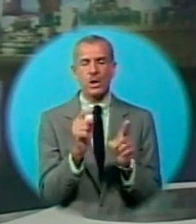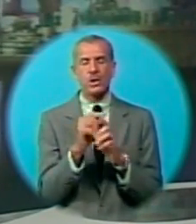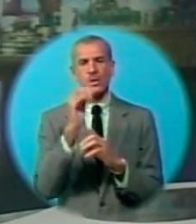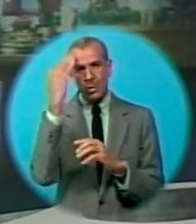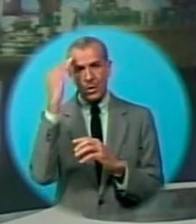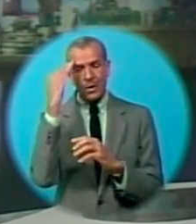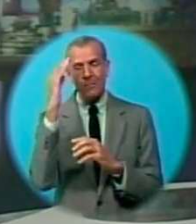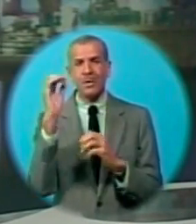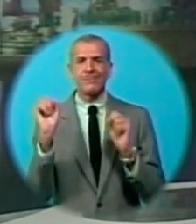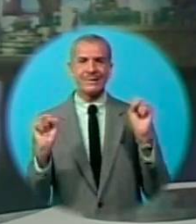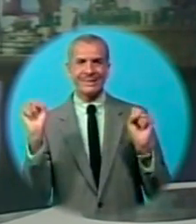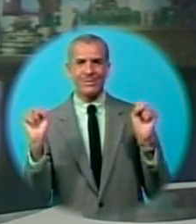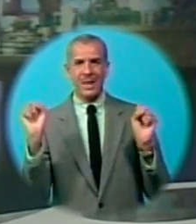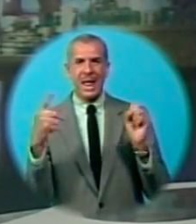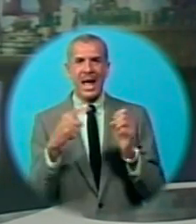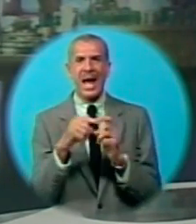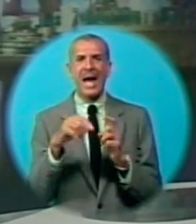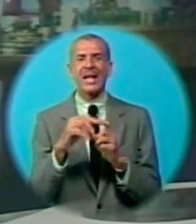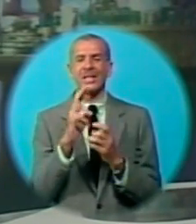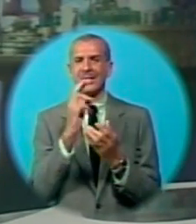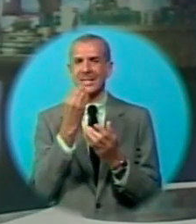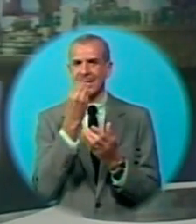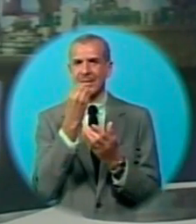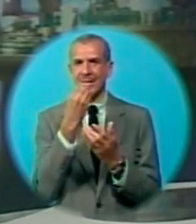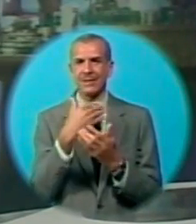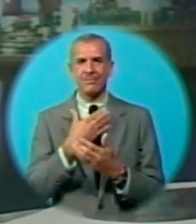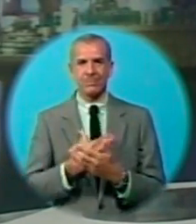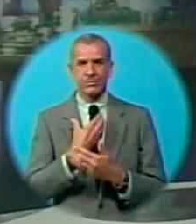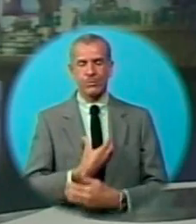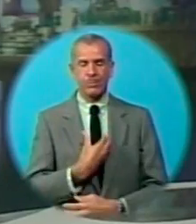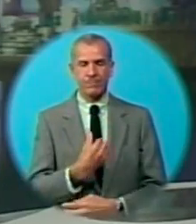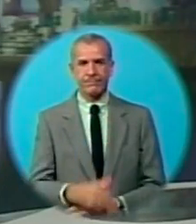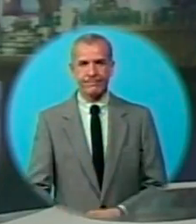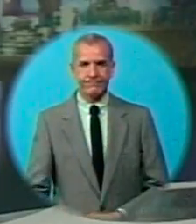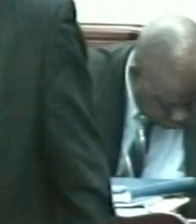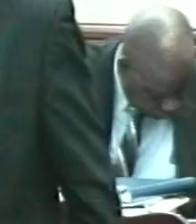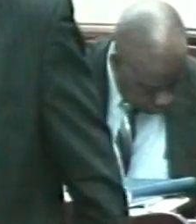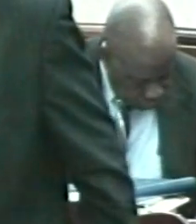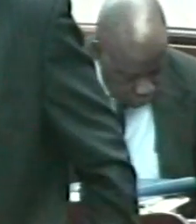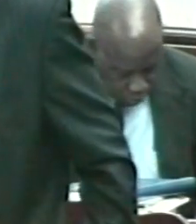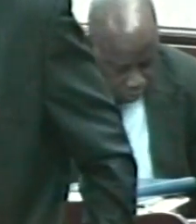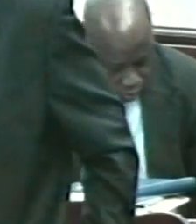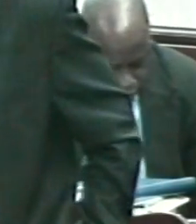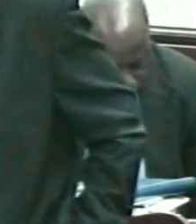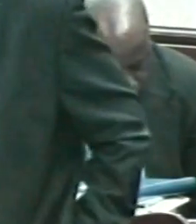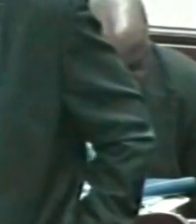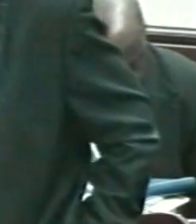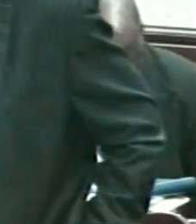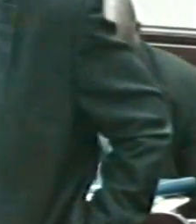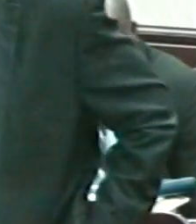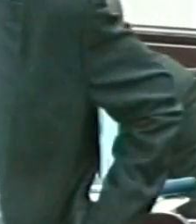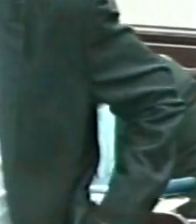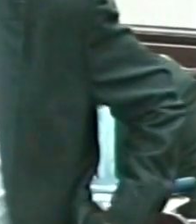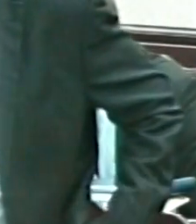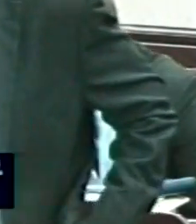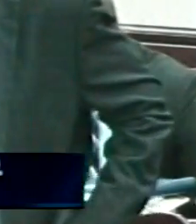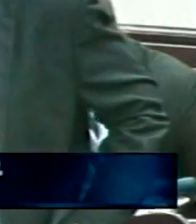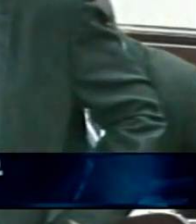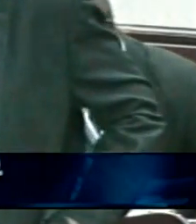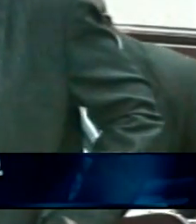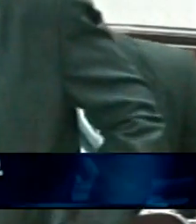its reveling and culinary delights. We need to be constantly